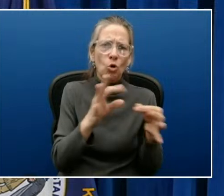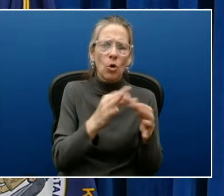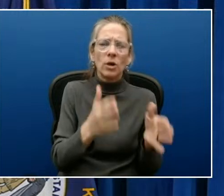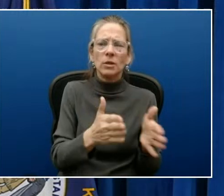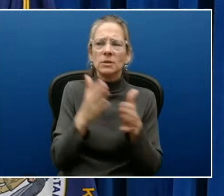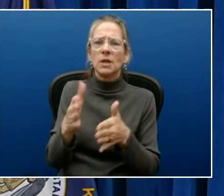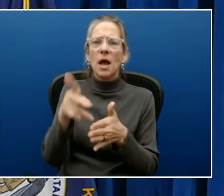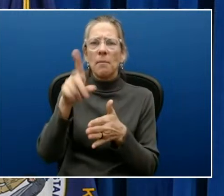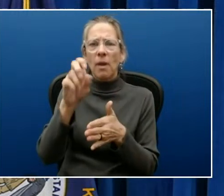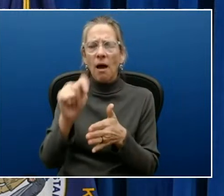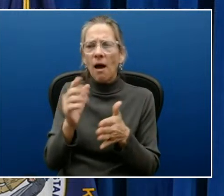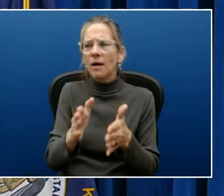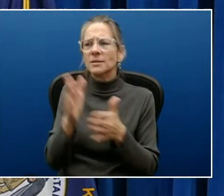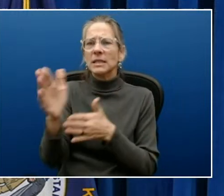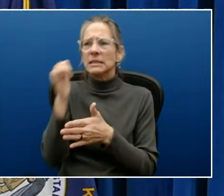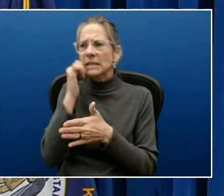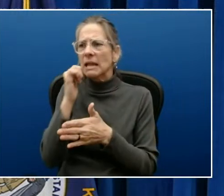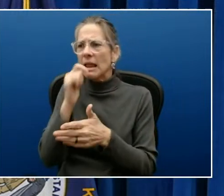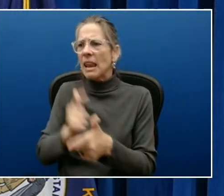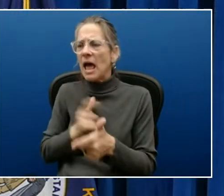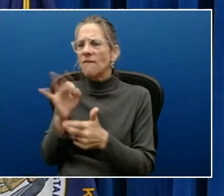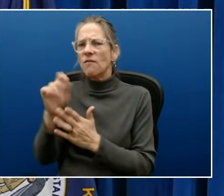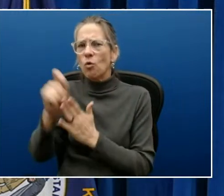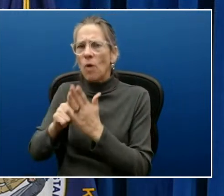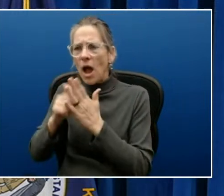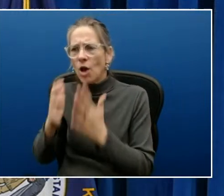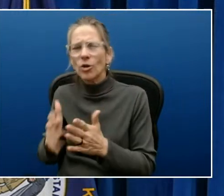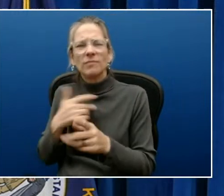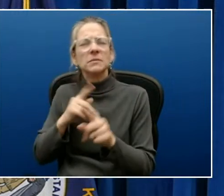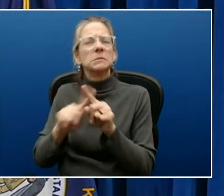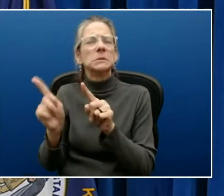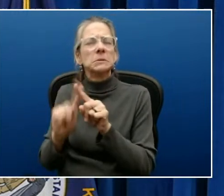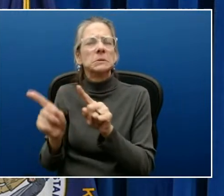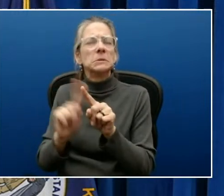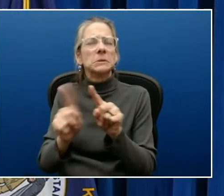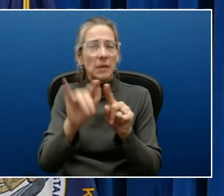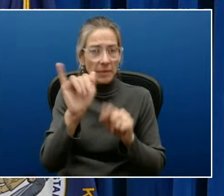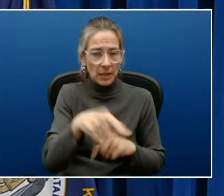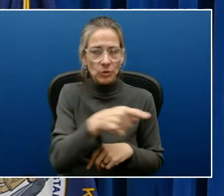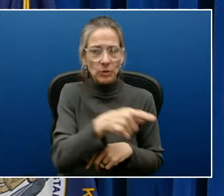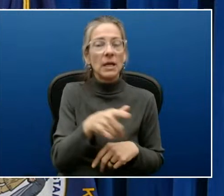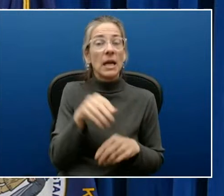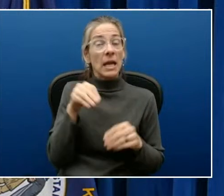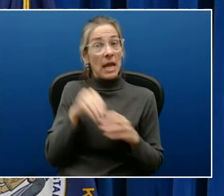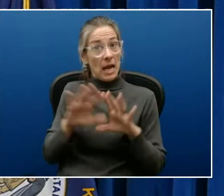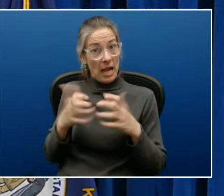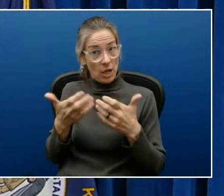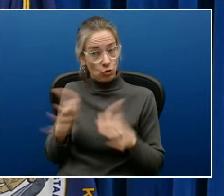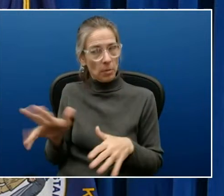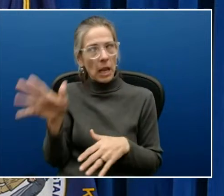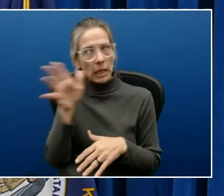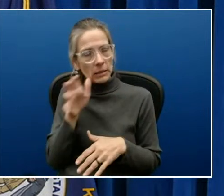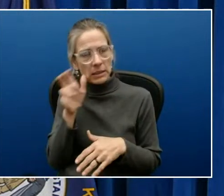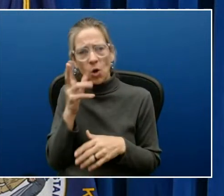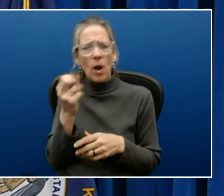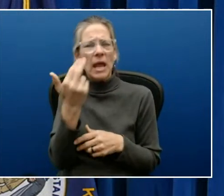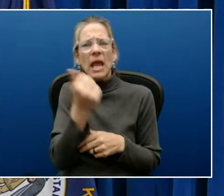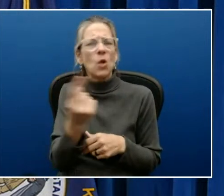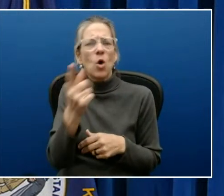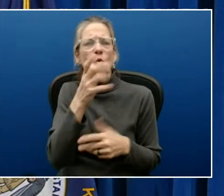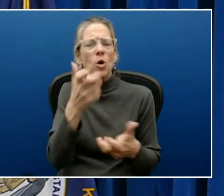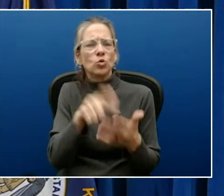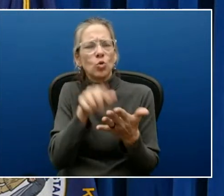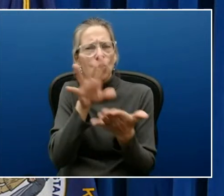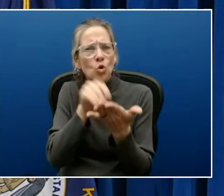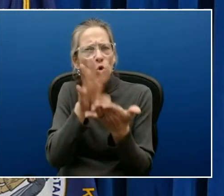the daily life of a writer. The podcast is being listened to in classrooms and by anyone who wants to learn more about